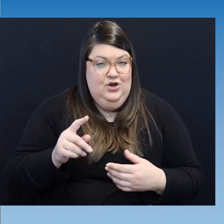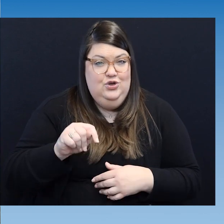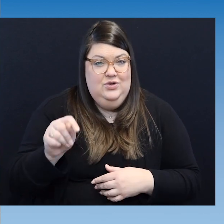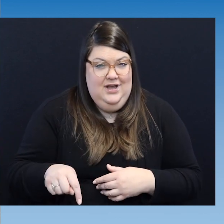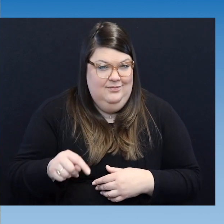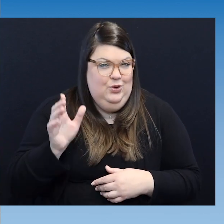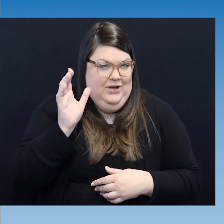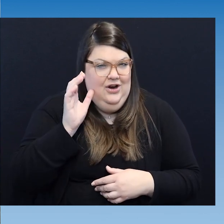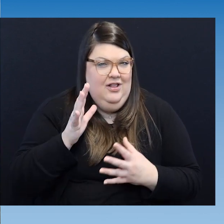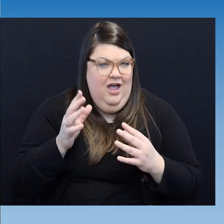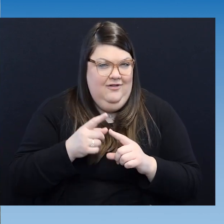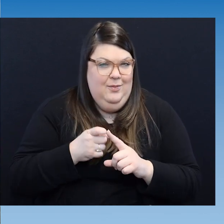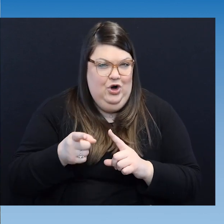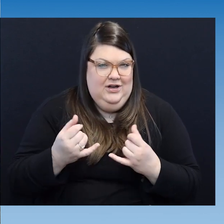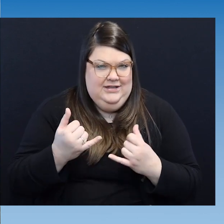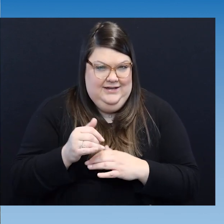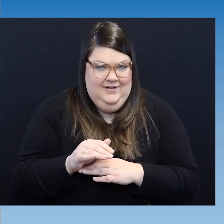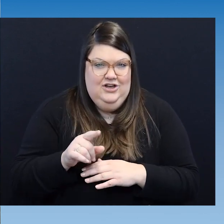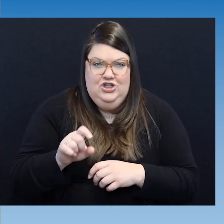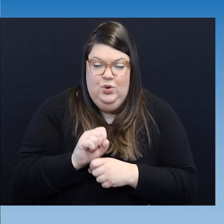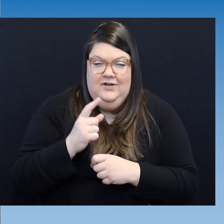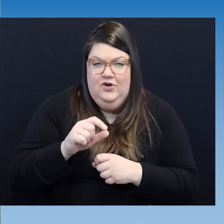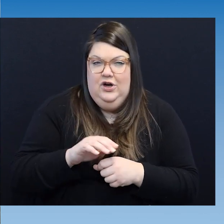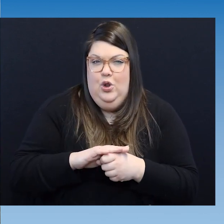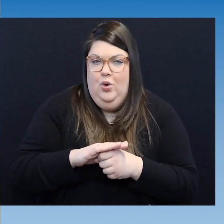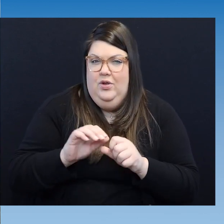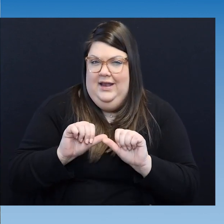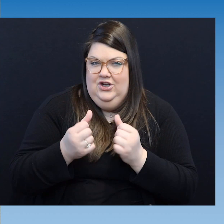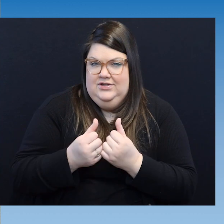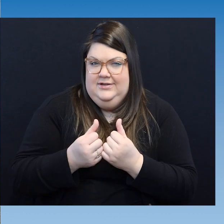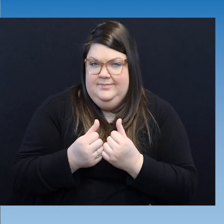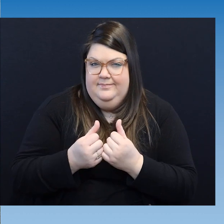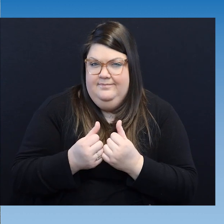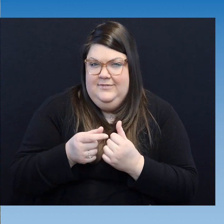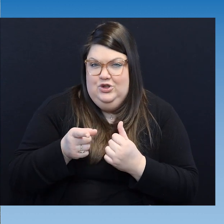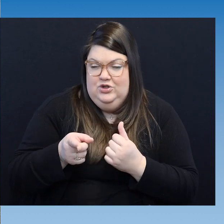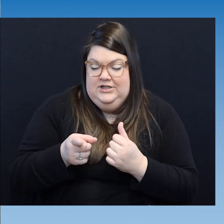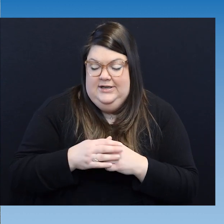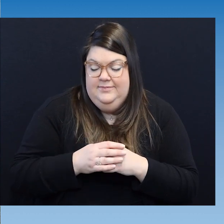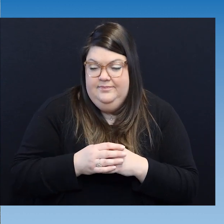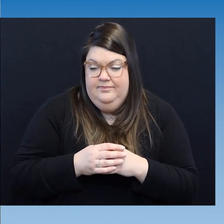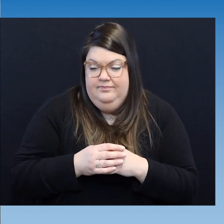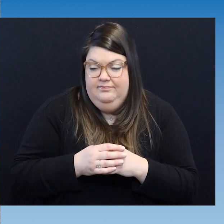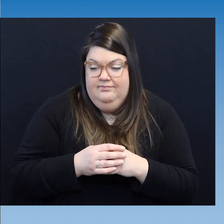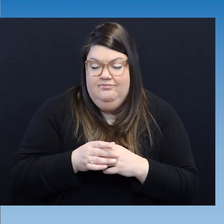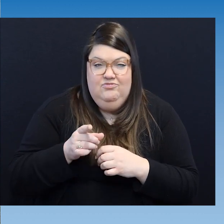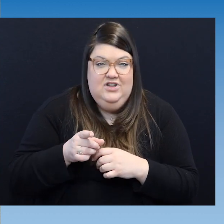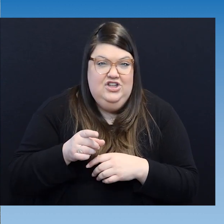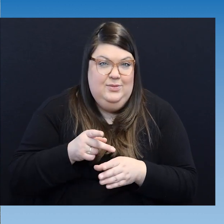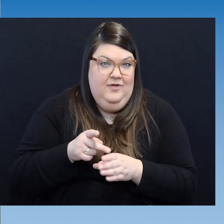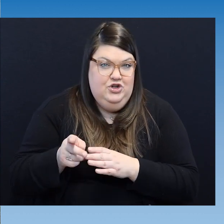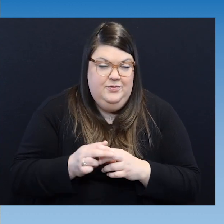you're going to hear a lot from her this evening. She works for a local agency, so she is a